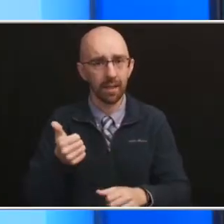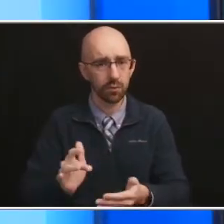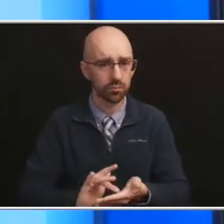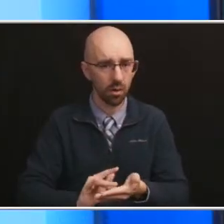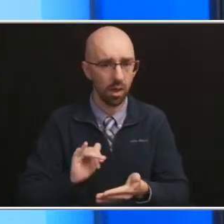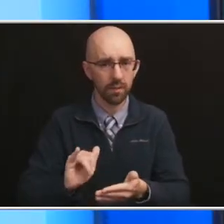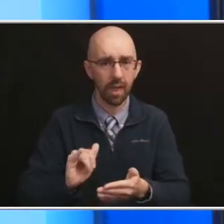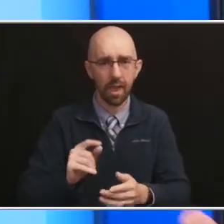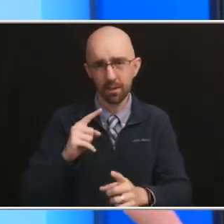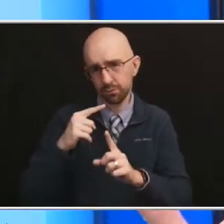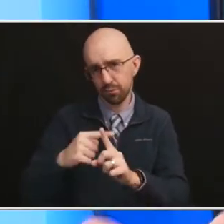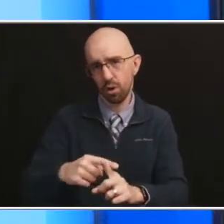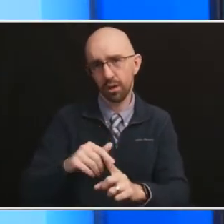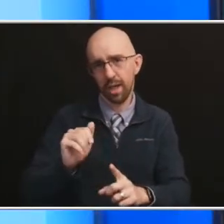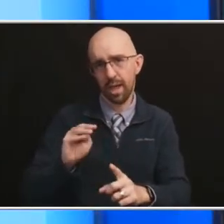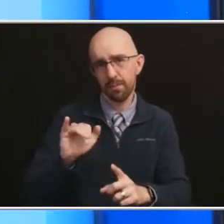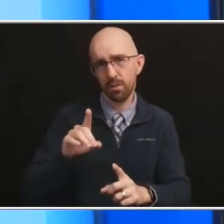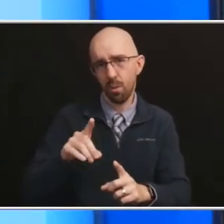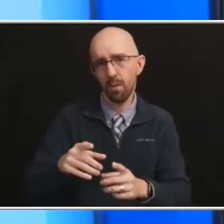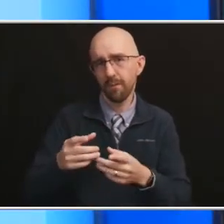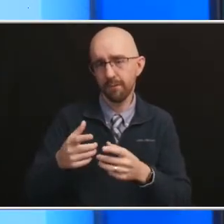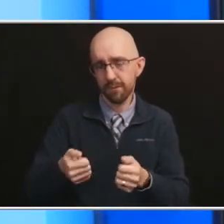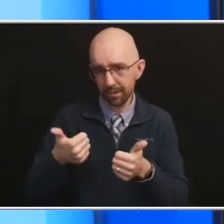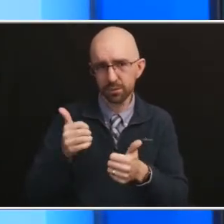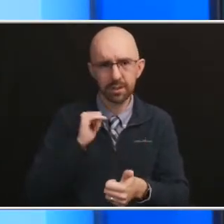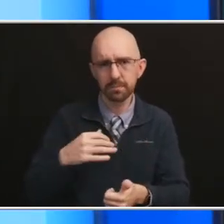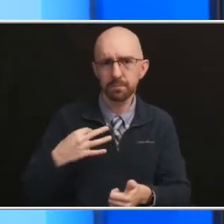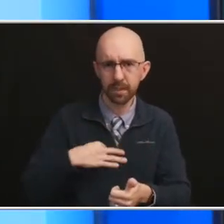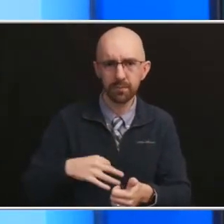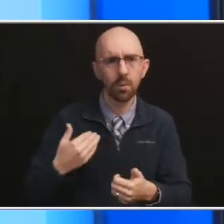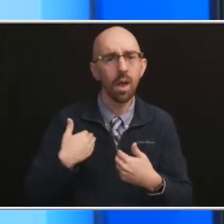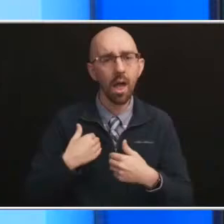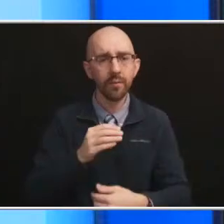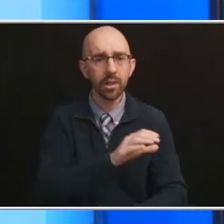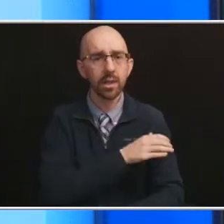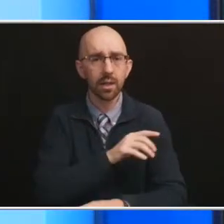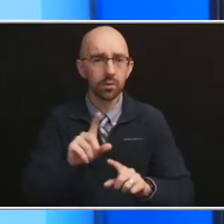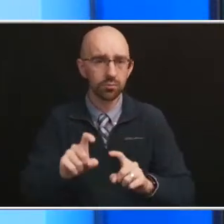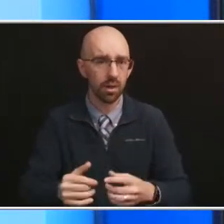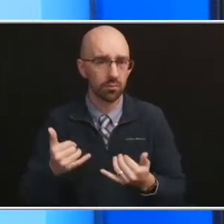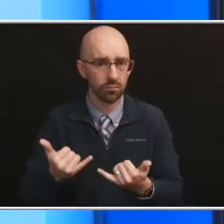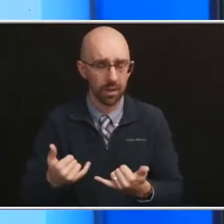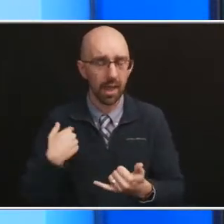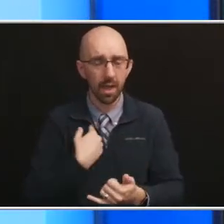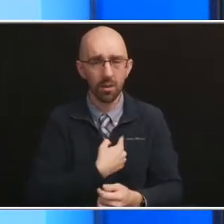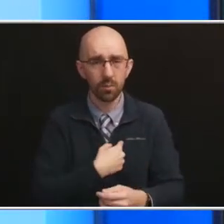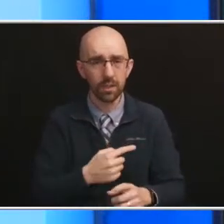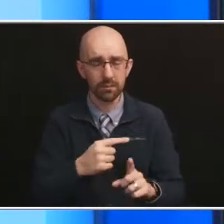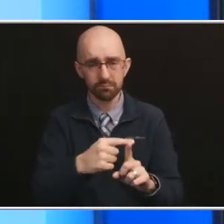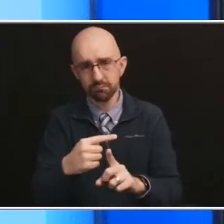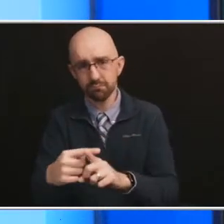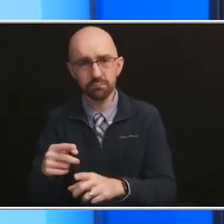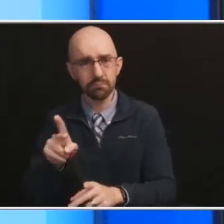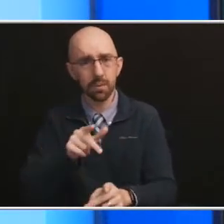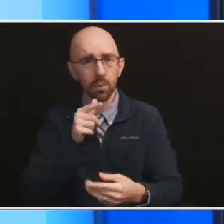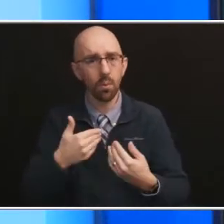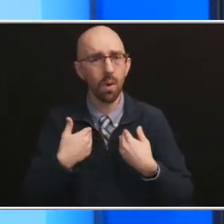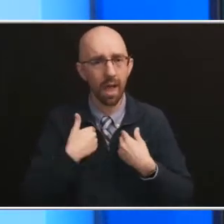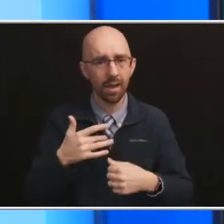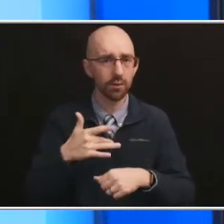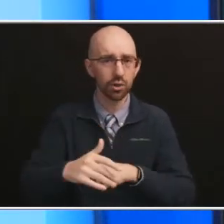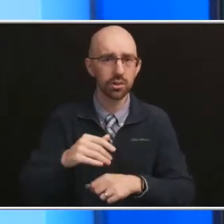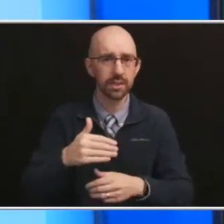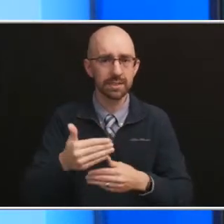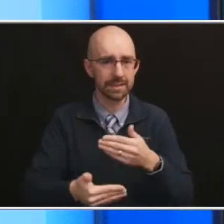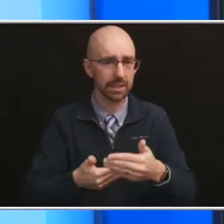faster, that's going to be a benefit. And then we have a clinical trial going on right now where we're targeting folks at these early stages. So I'm the principal investigator at